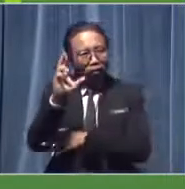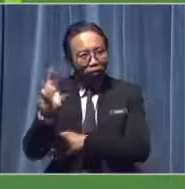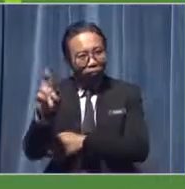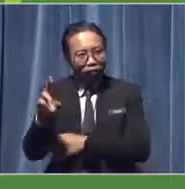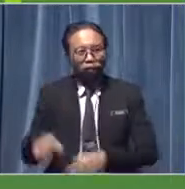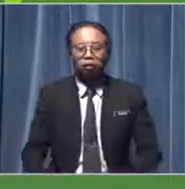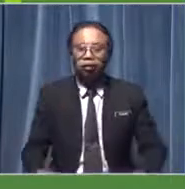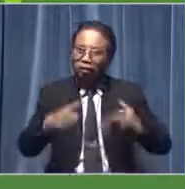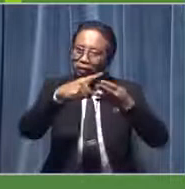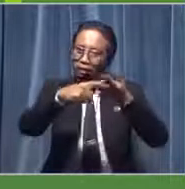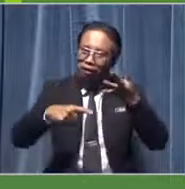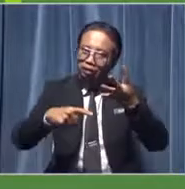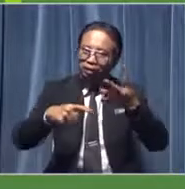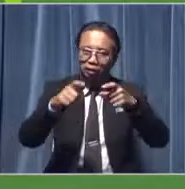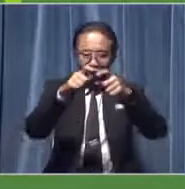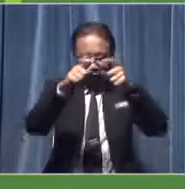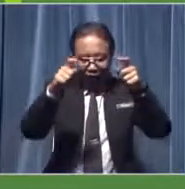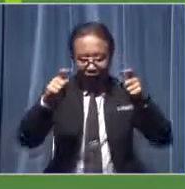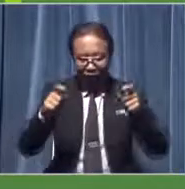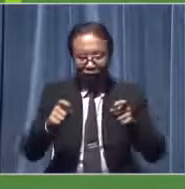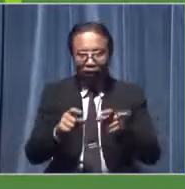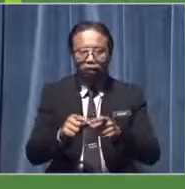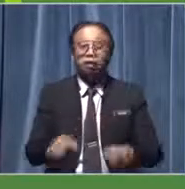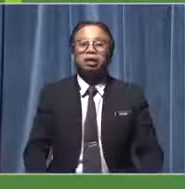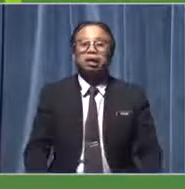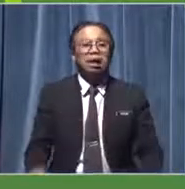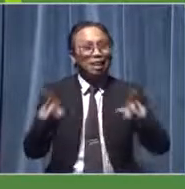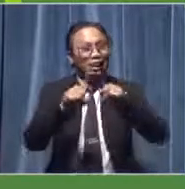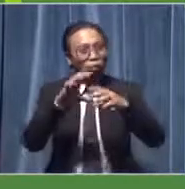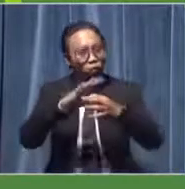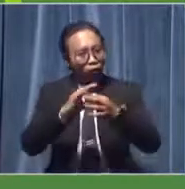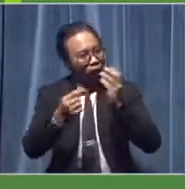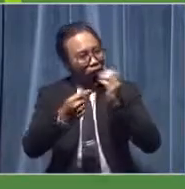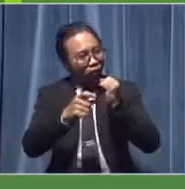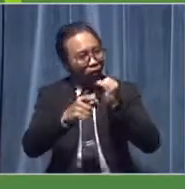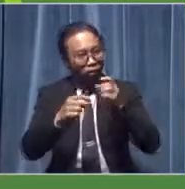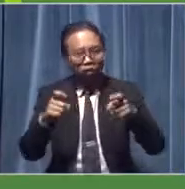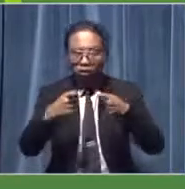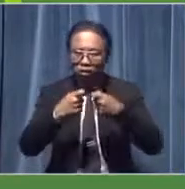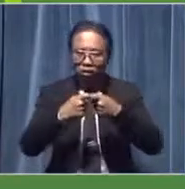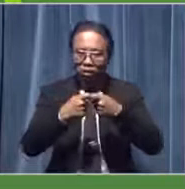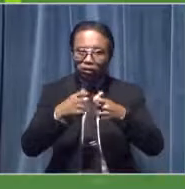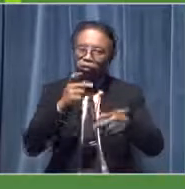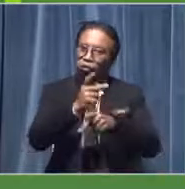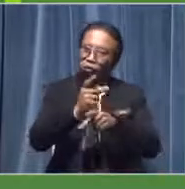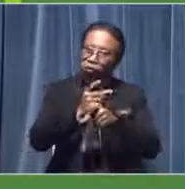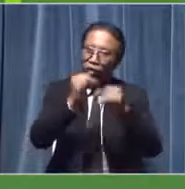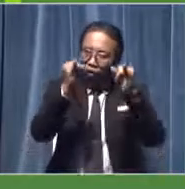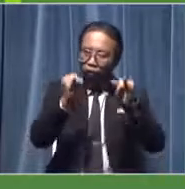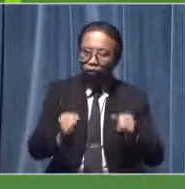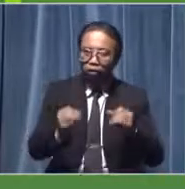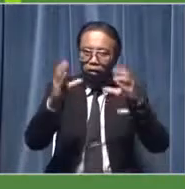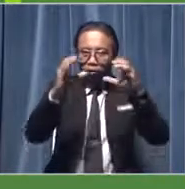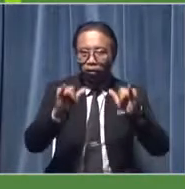circuit is equal to the charge stored on each individual